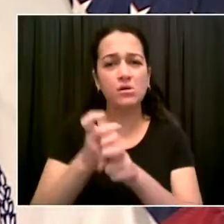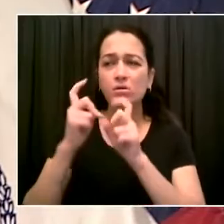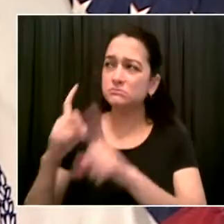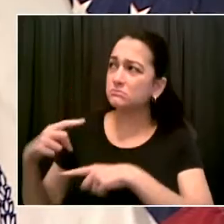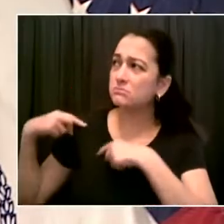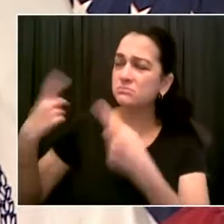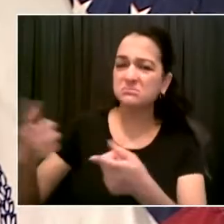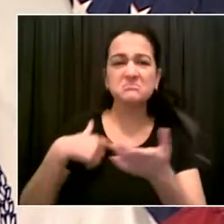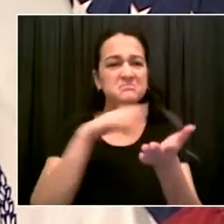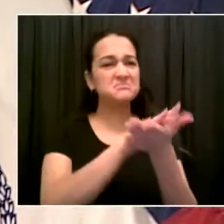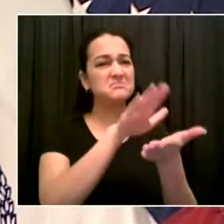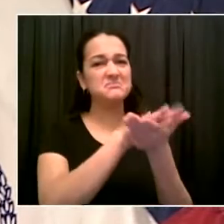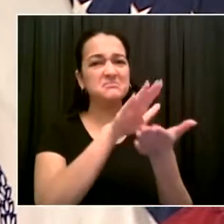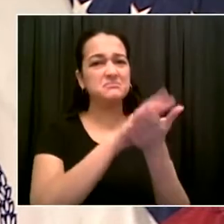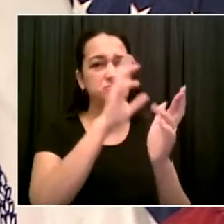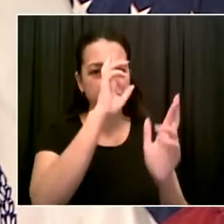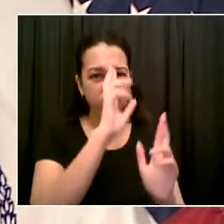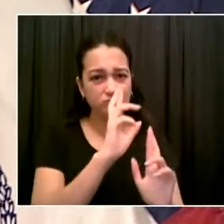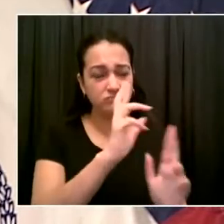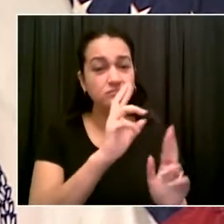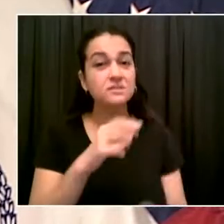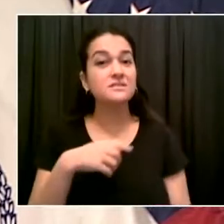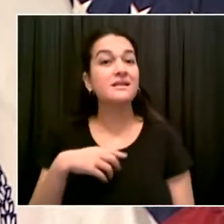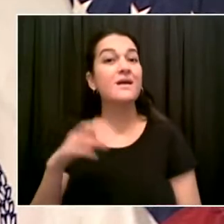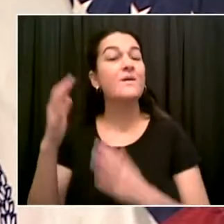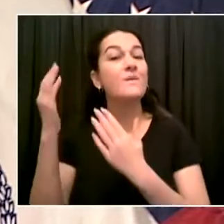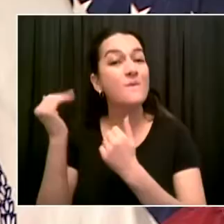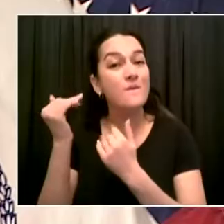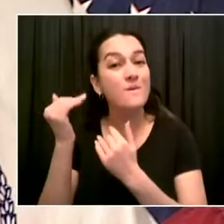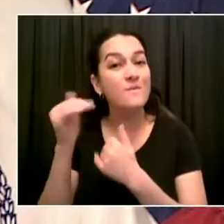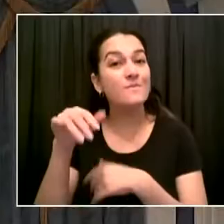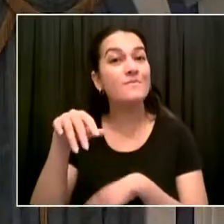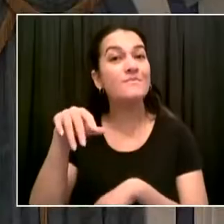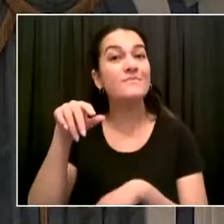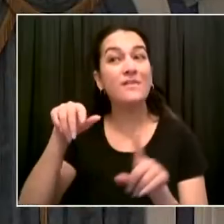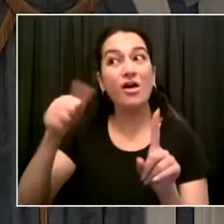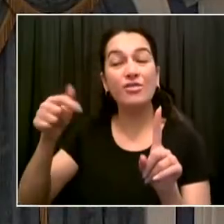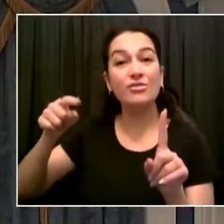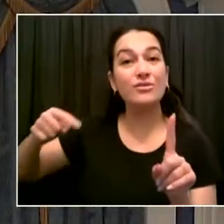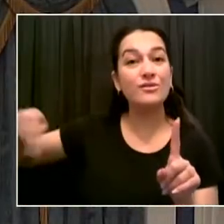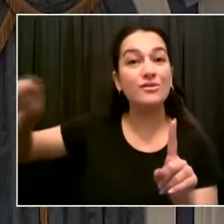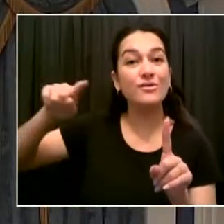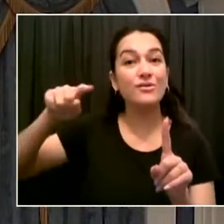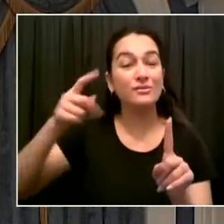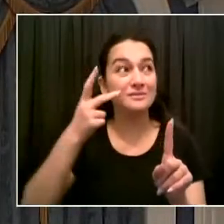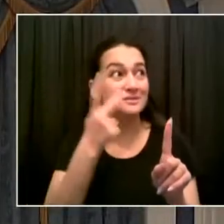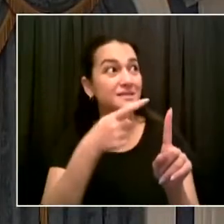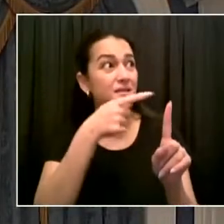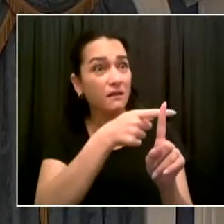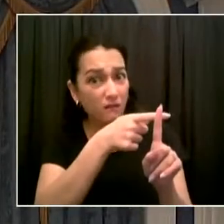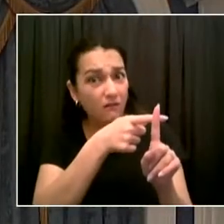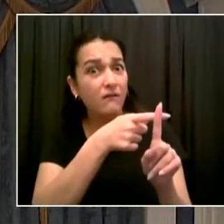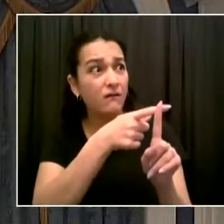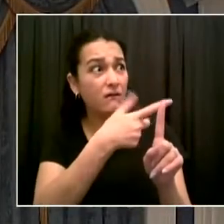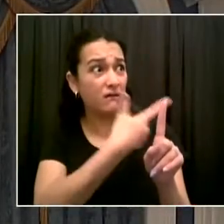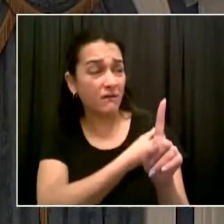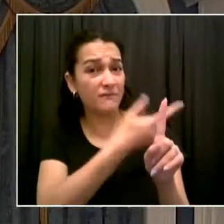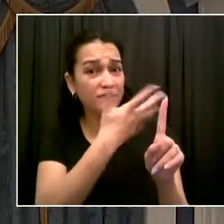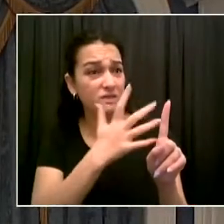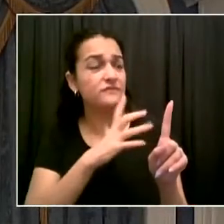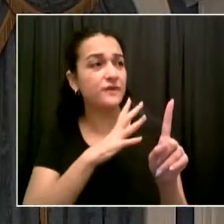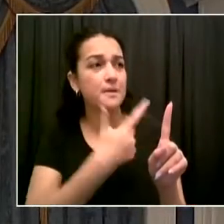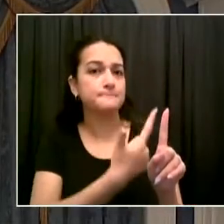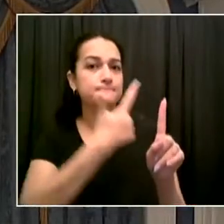over America. My pleasure to introduce our Health Commissioner, Dr. Dave Choksi. Thank you so much, Mr. Mayor. Over the past